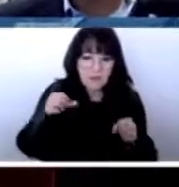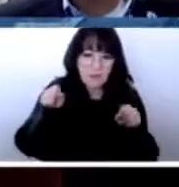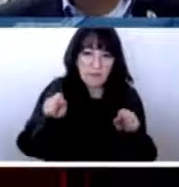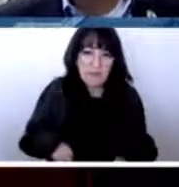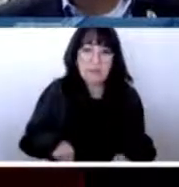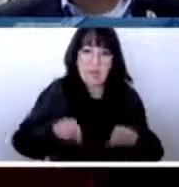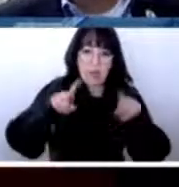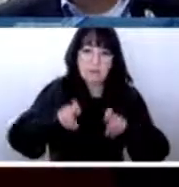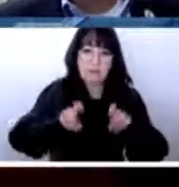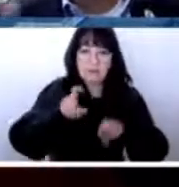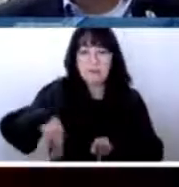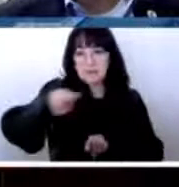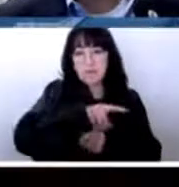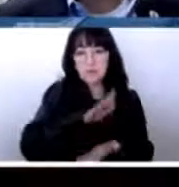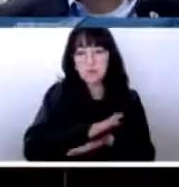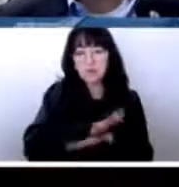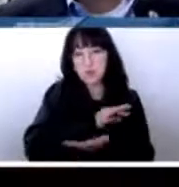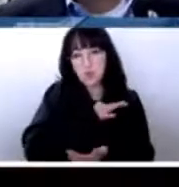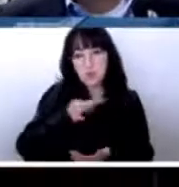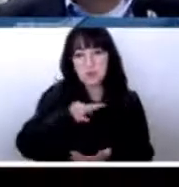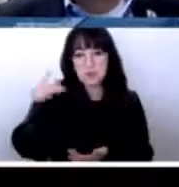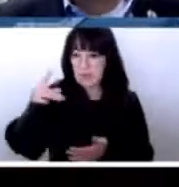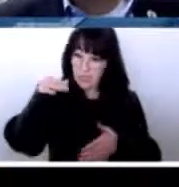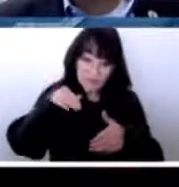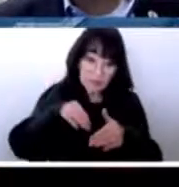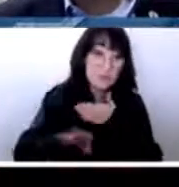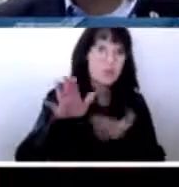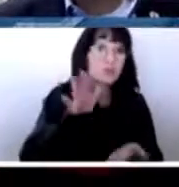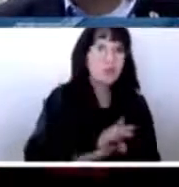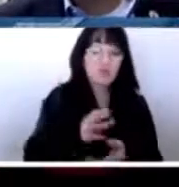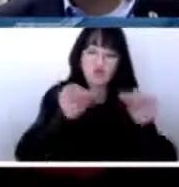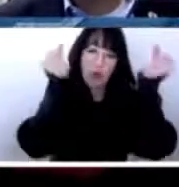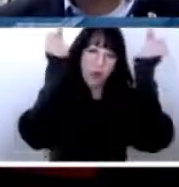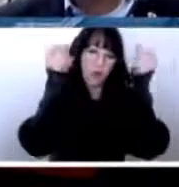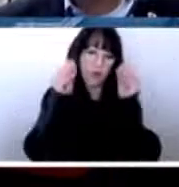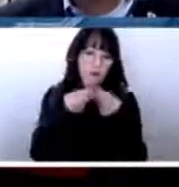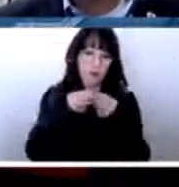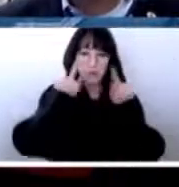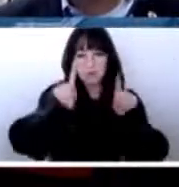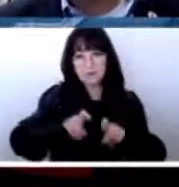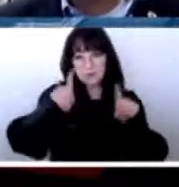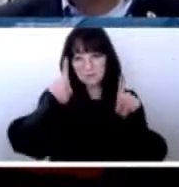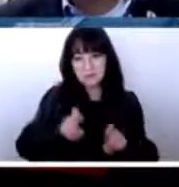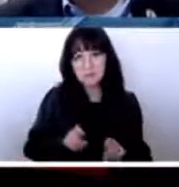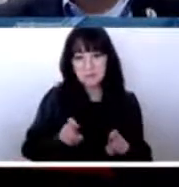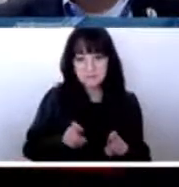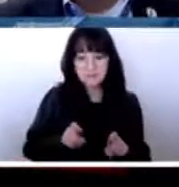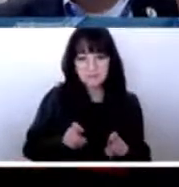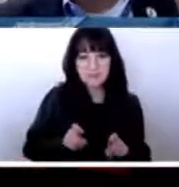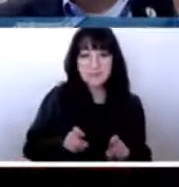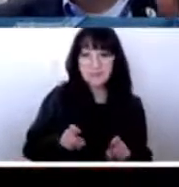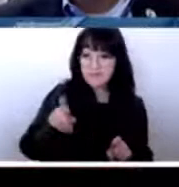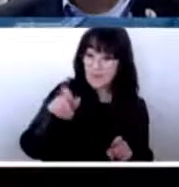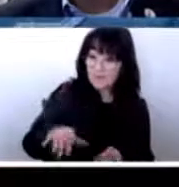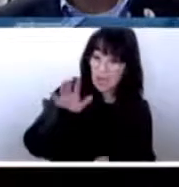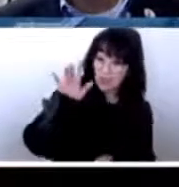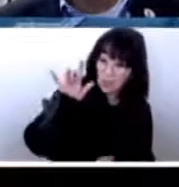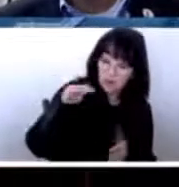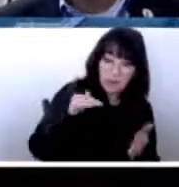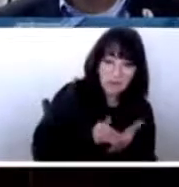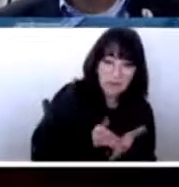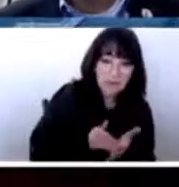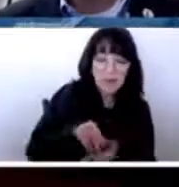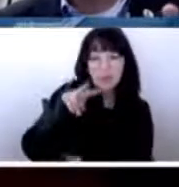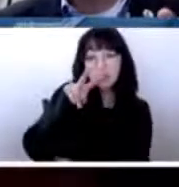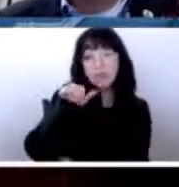through the doors. With that said, we have 50,000 curative. We have another 20, 25,000 minimum week that will be done in schools. We have the vault at